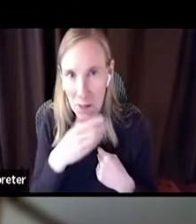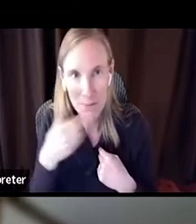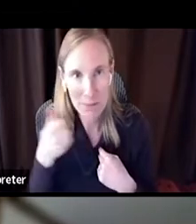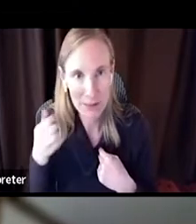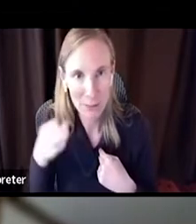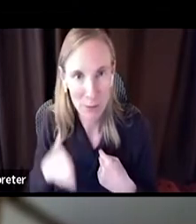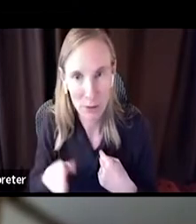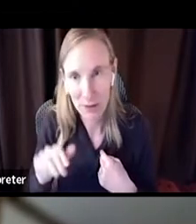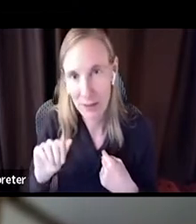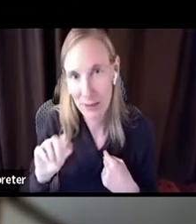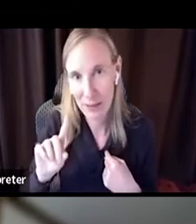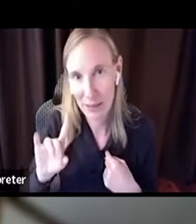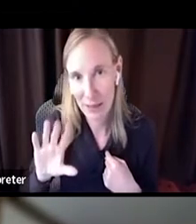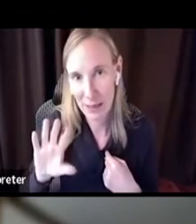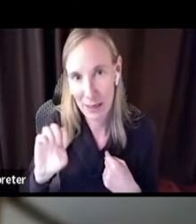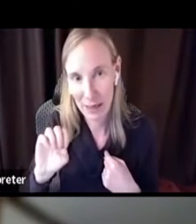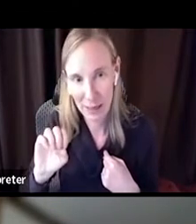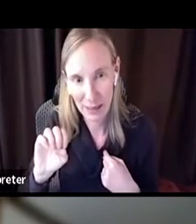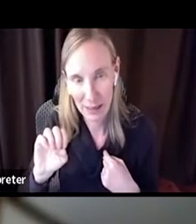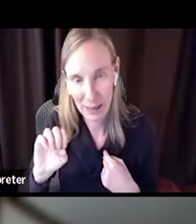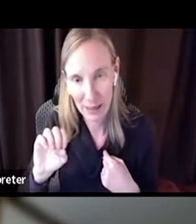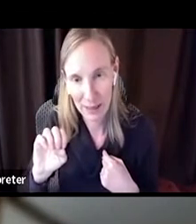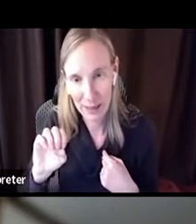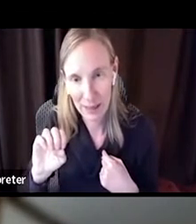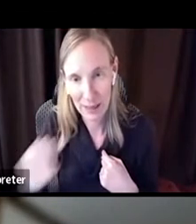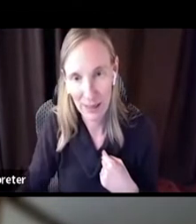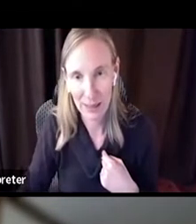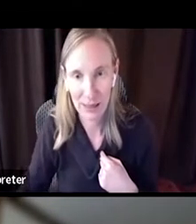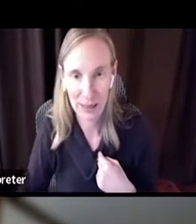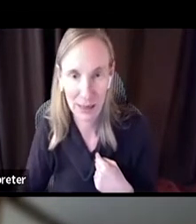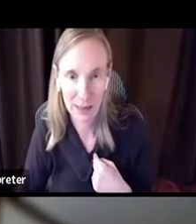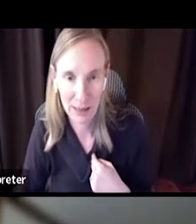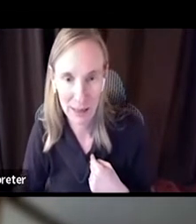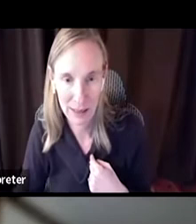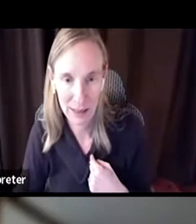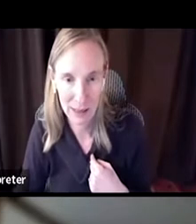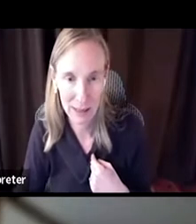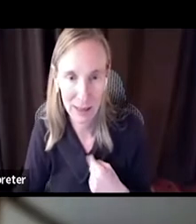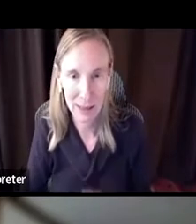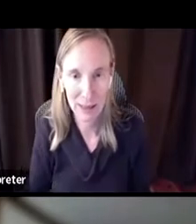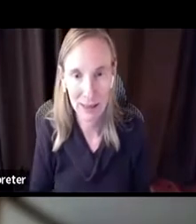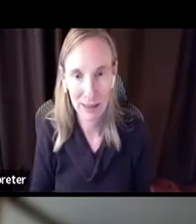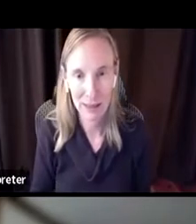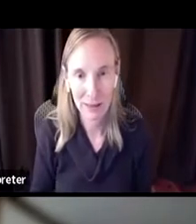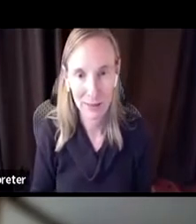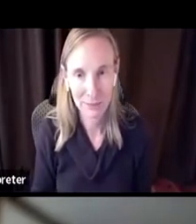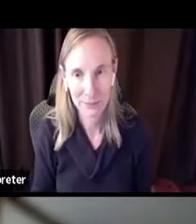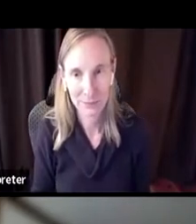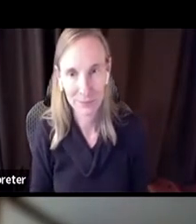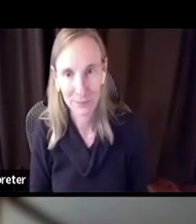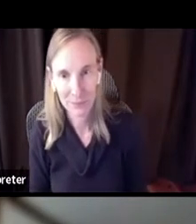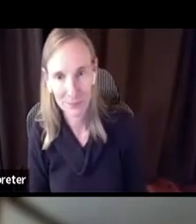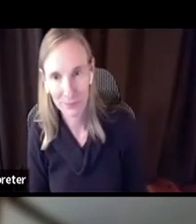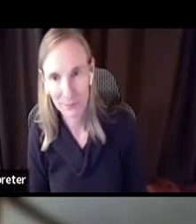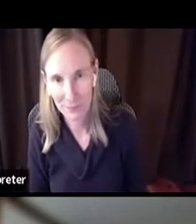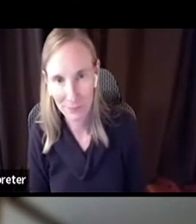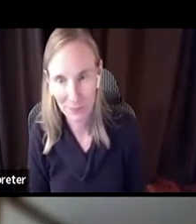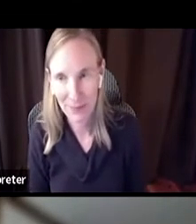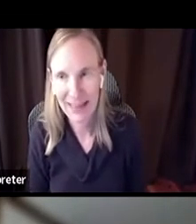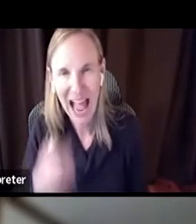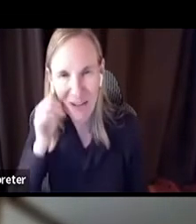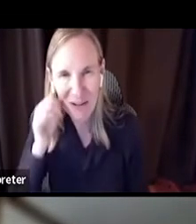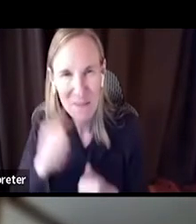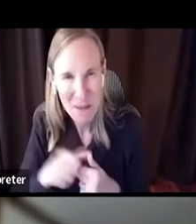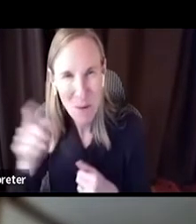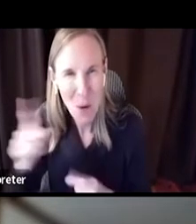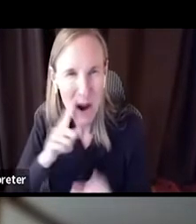I was speaking to someone from DEVA at that point. Oh, I'm sorry. Okay. No. I mean, I was recalling a conversation that